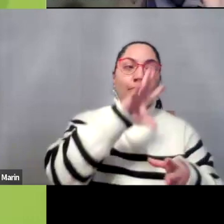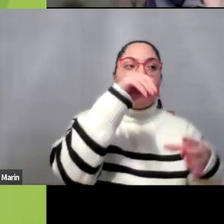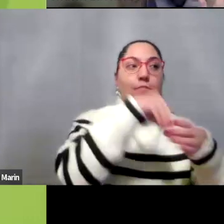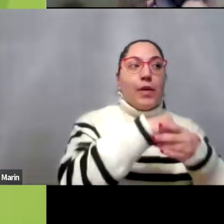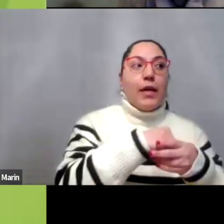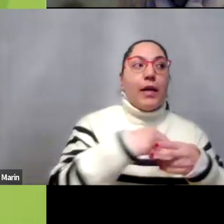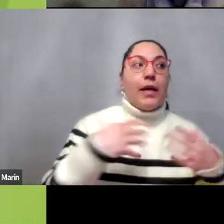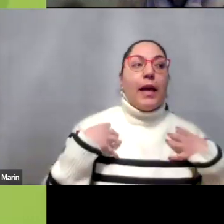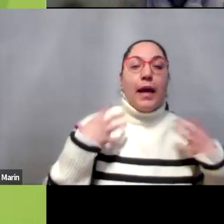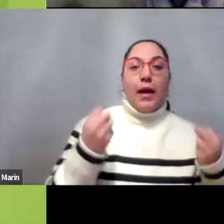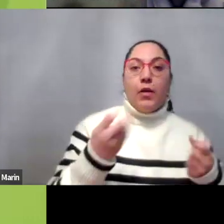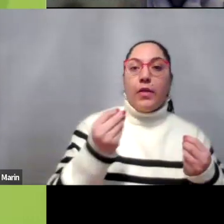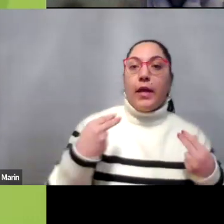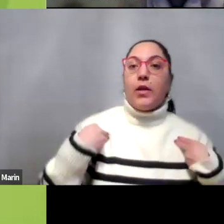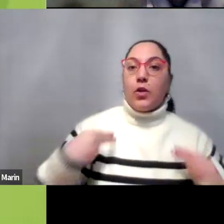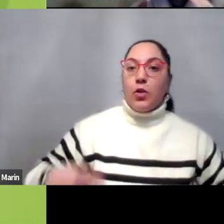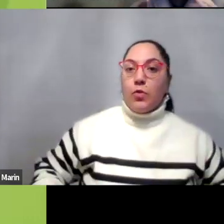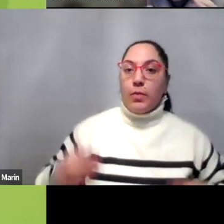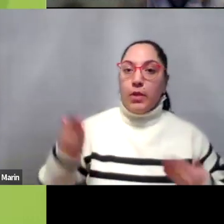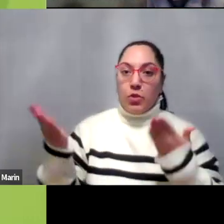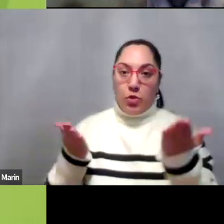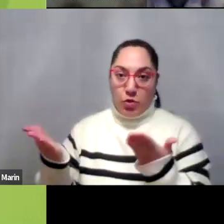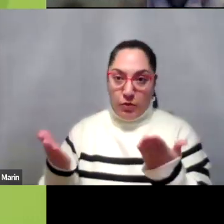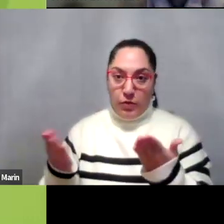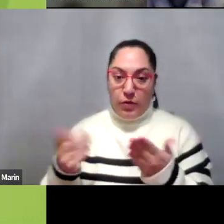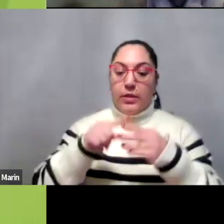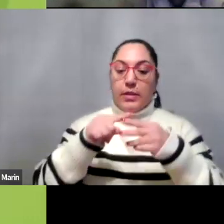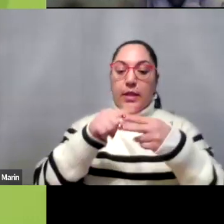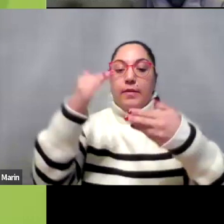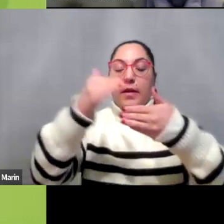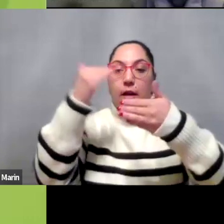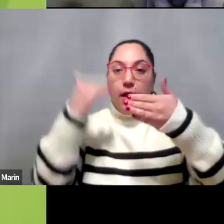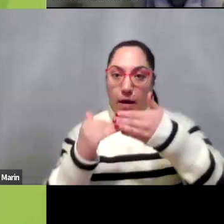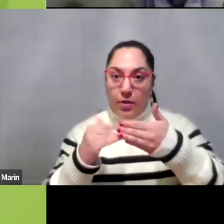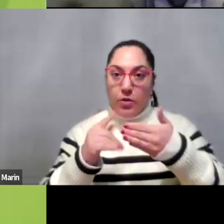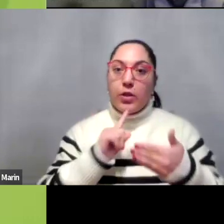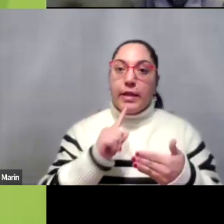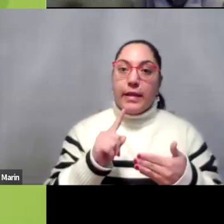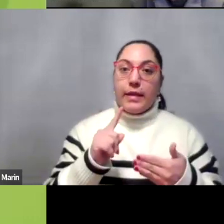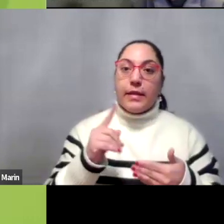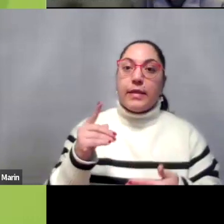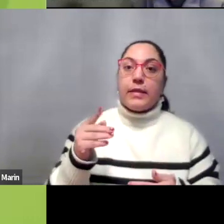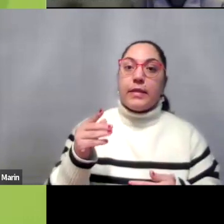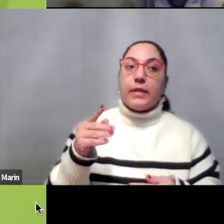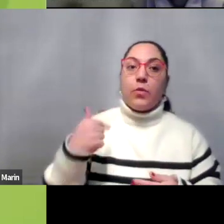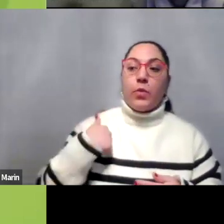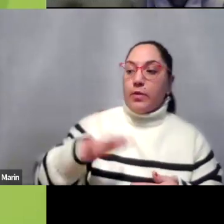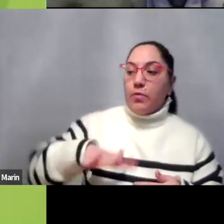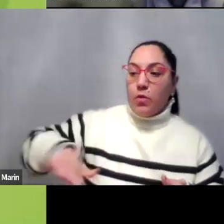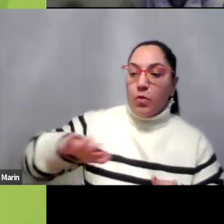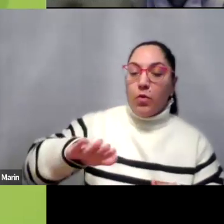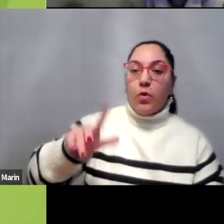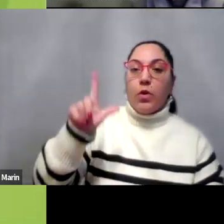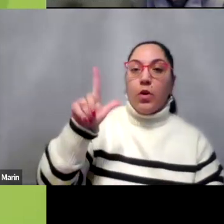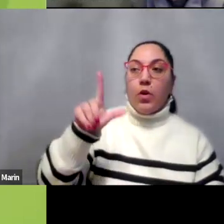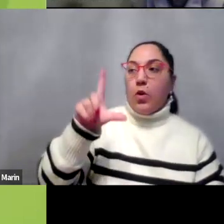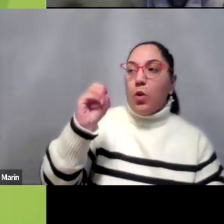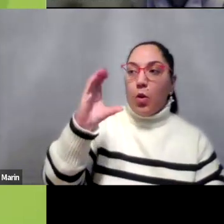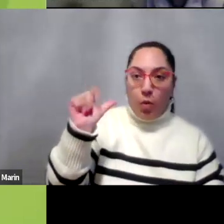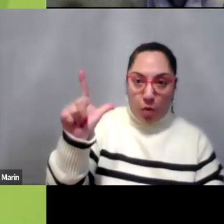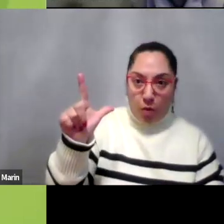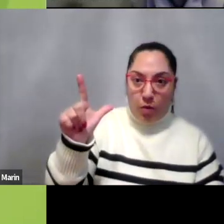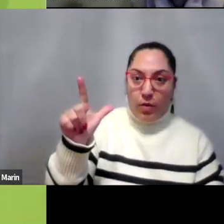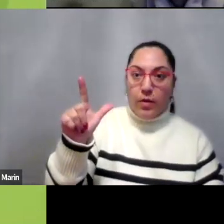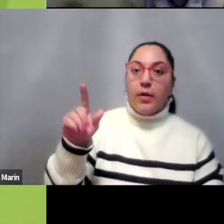larger organization. And then under that is Behavioral Health Management and Crisis Services. And then we're the Local Behavioral Health Authority. Our